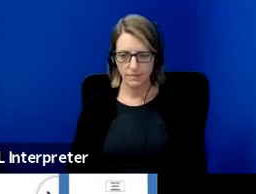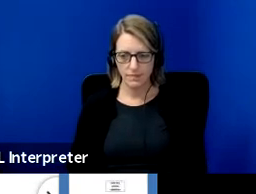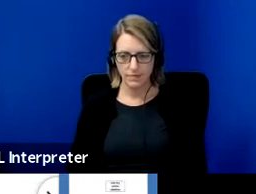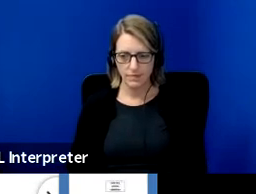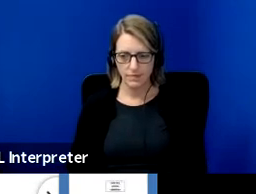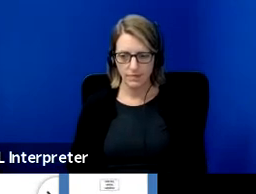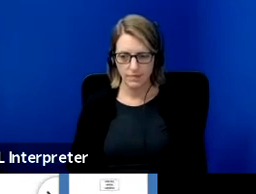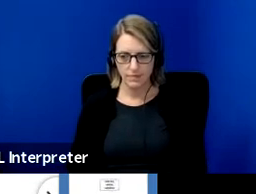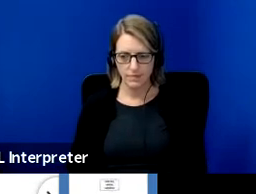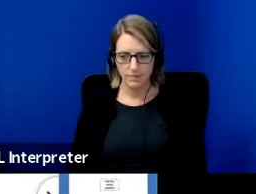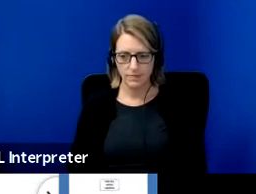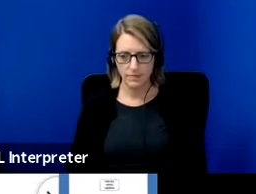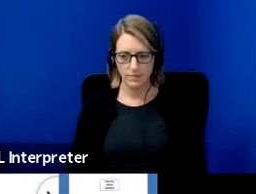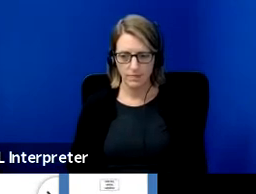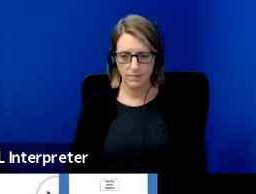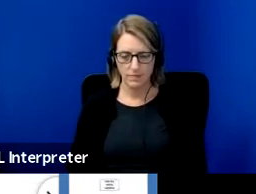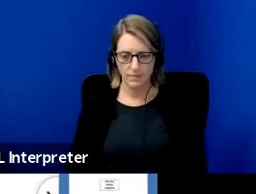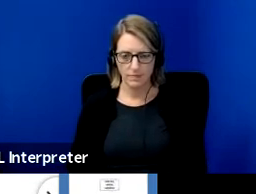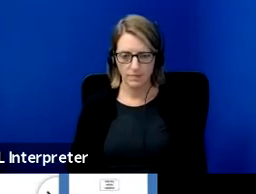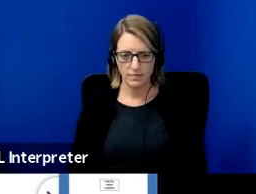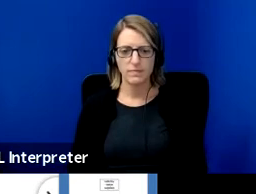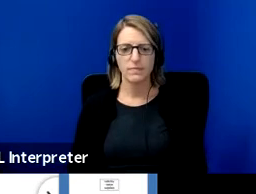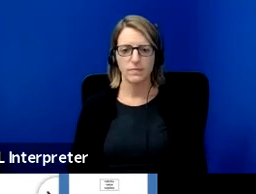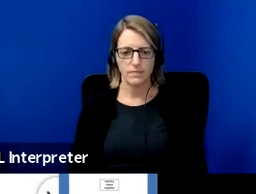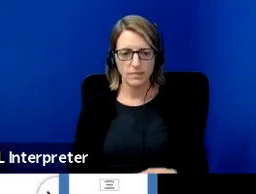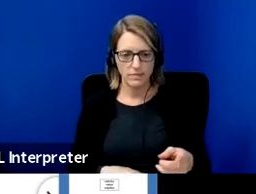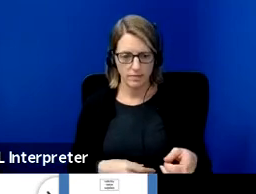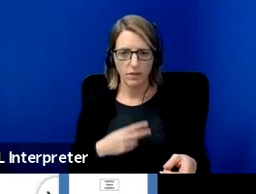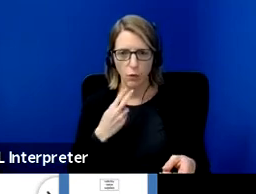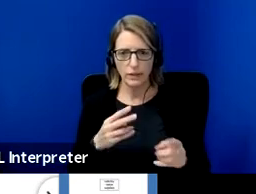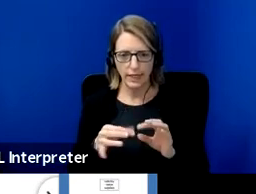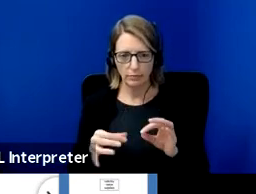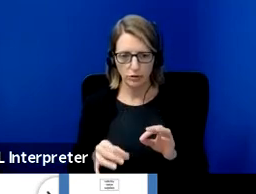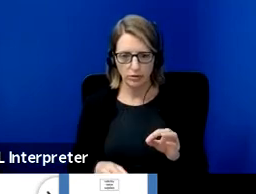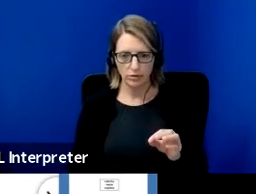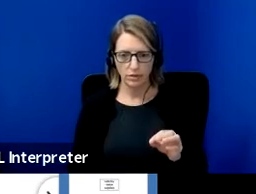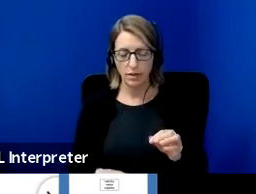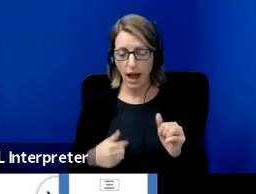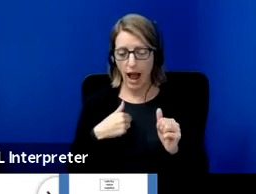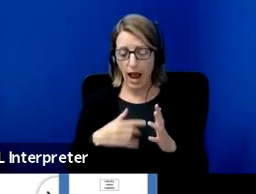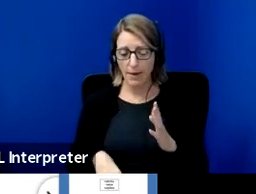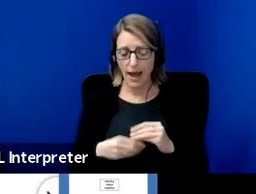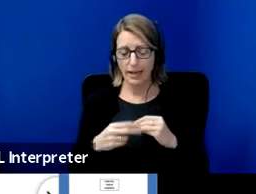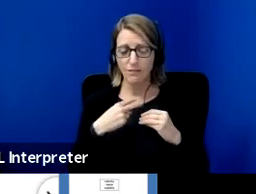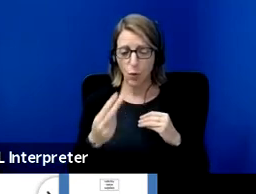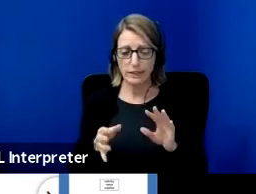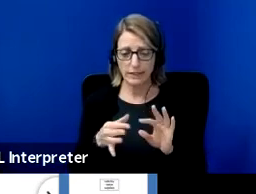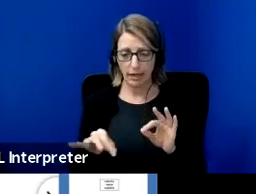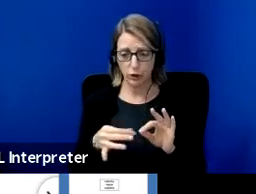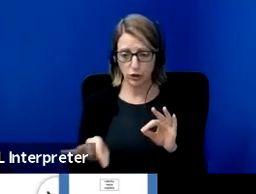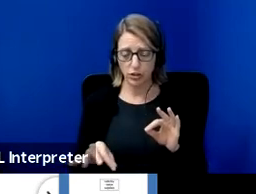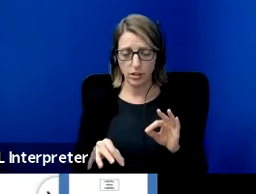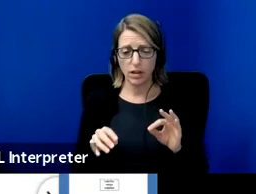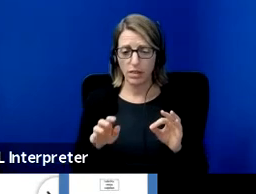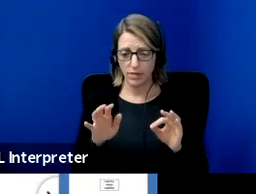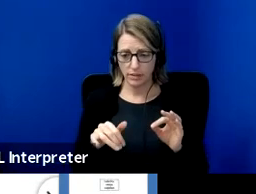just putting that in there. If I do voice caption, here we go. I'm adding voice caption. This is one thing